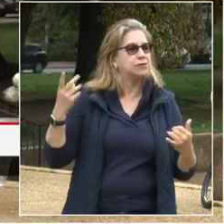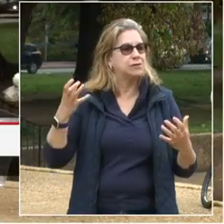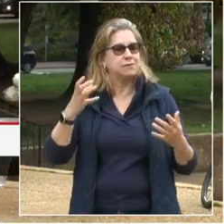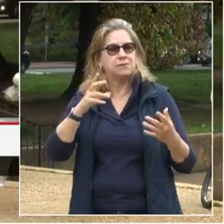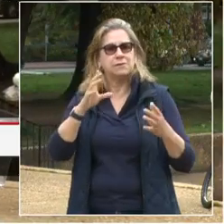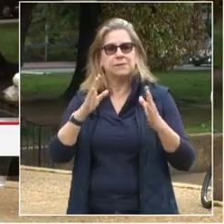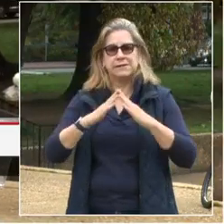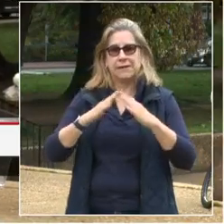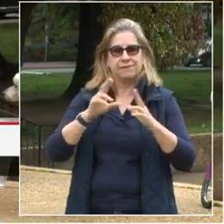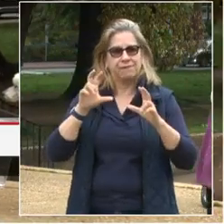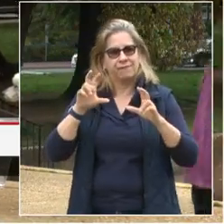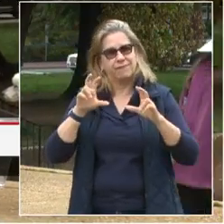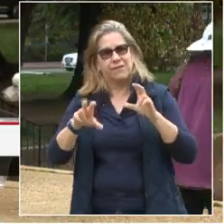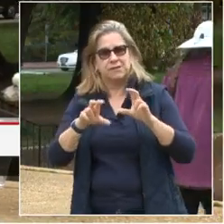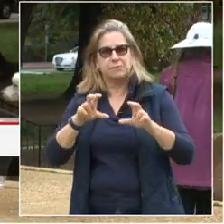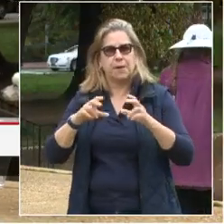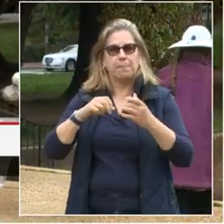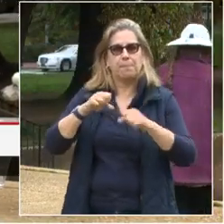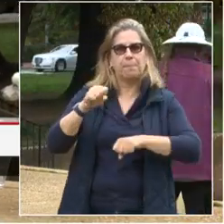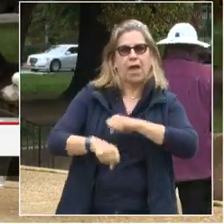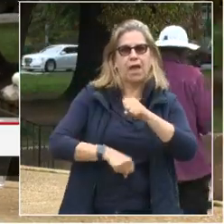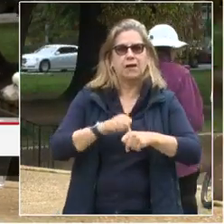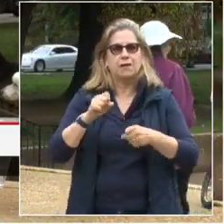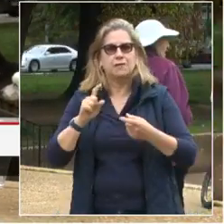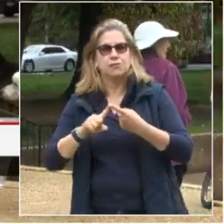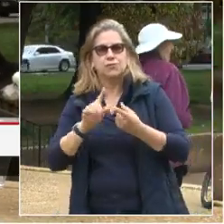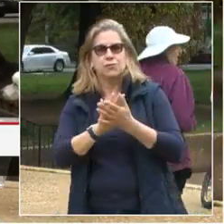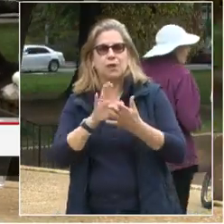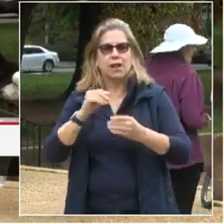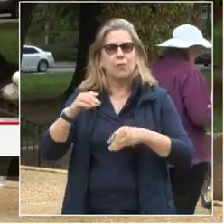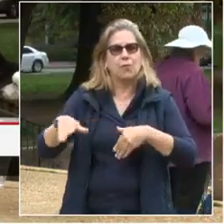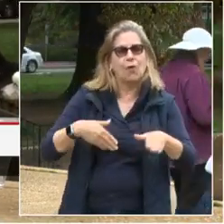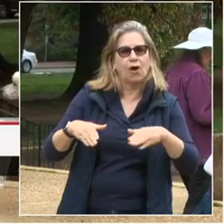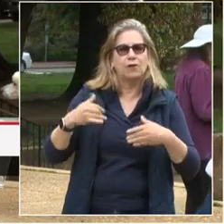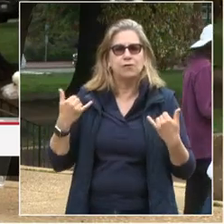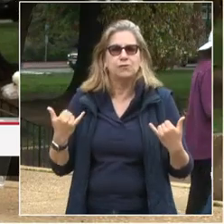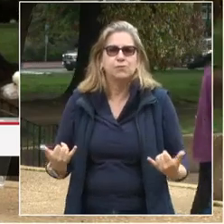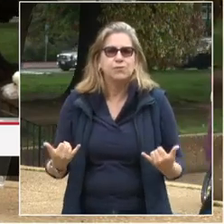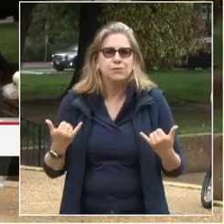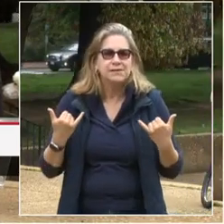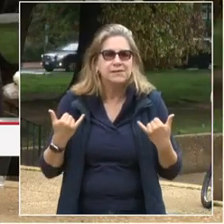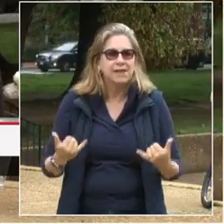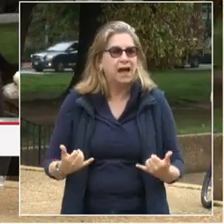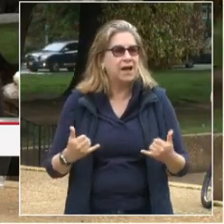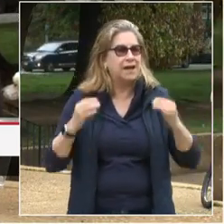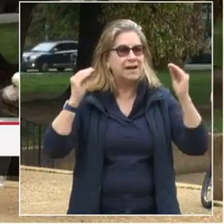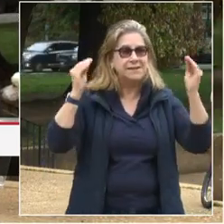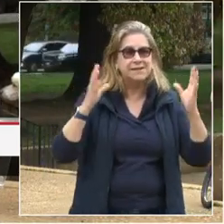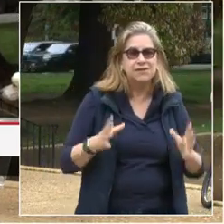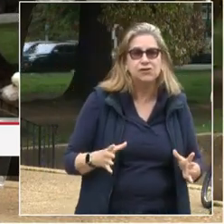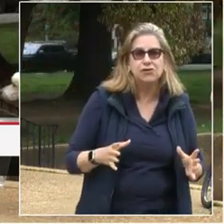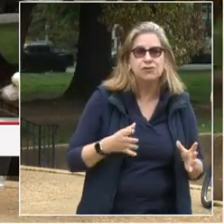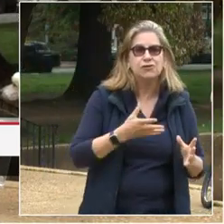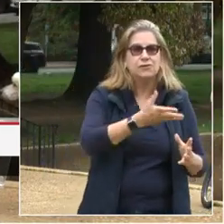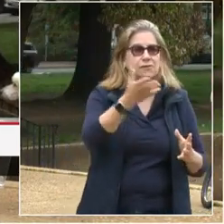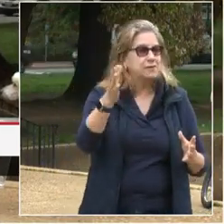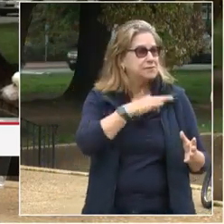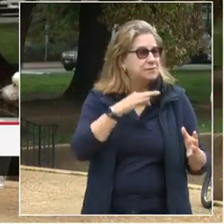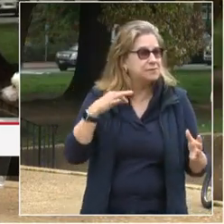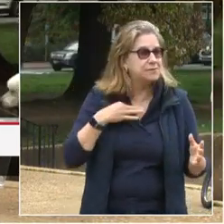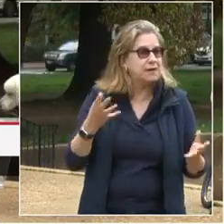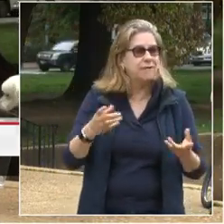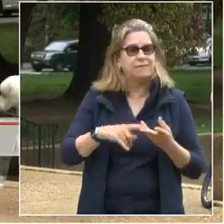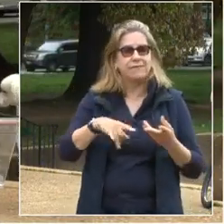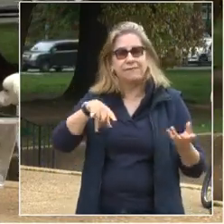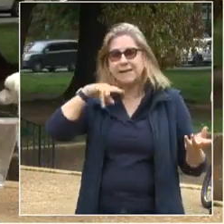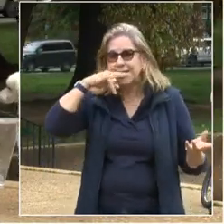and walking to school is important. To parents, to teachers, our whole school community, starting